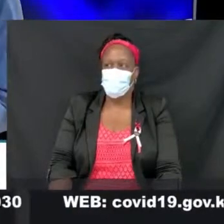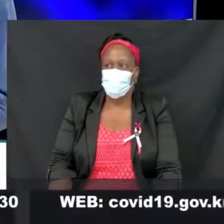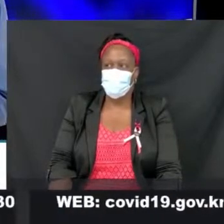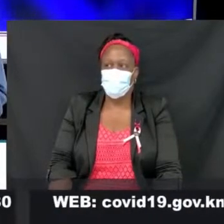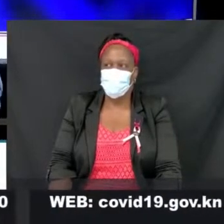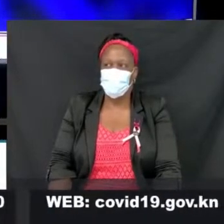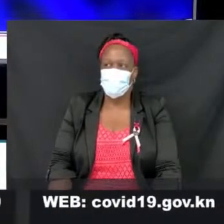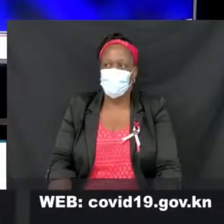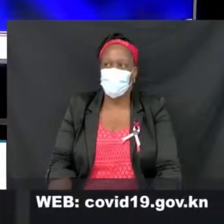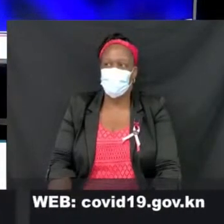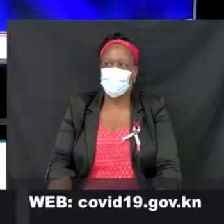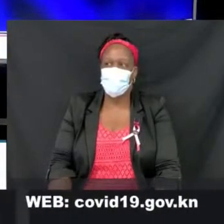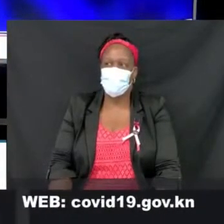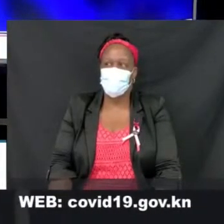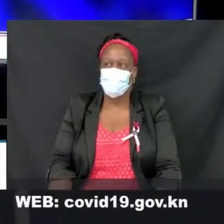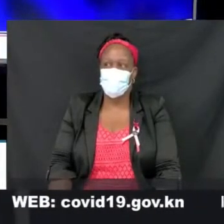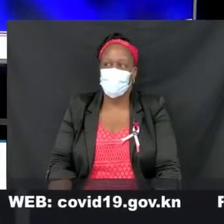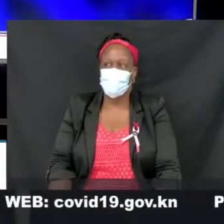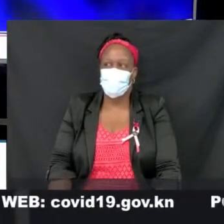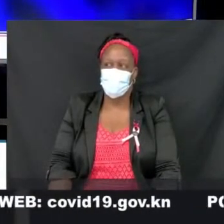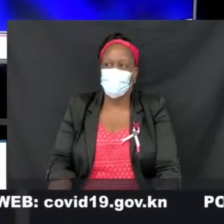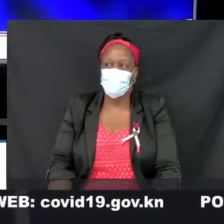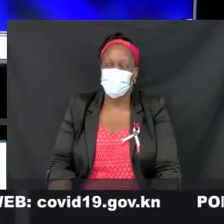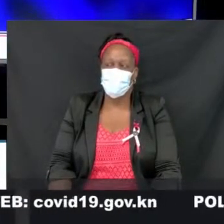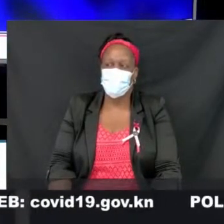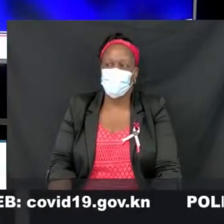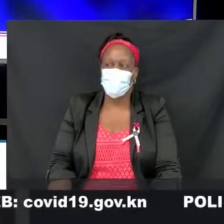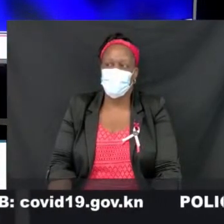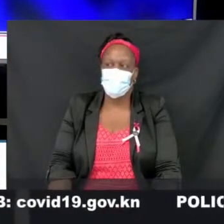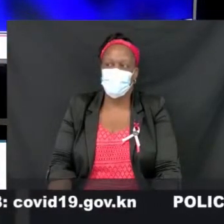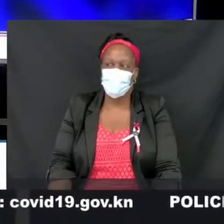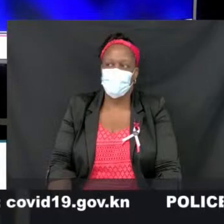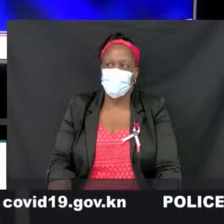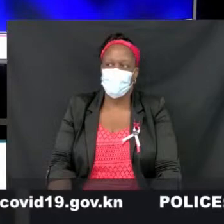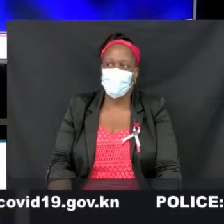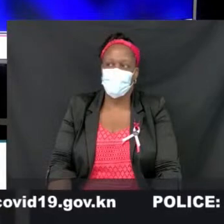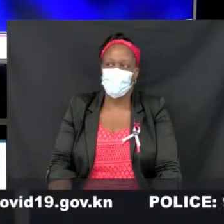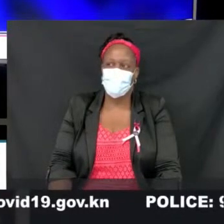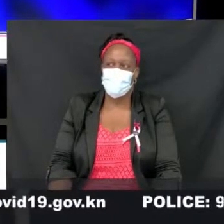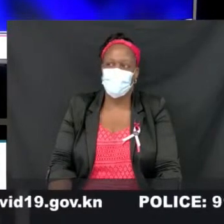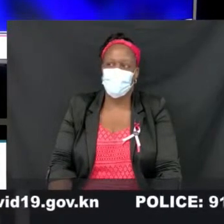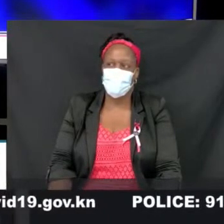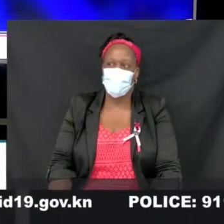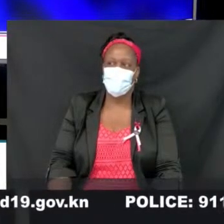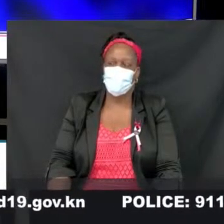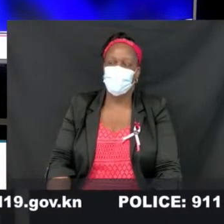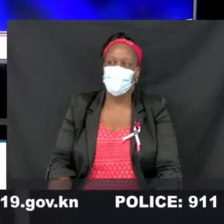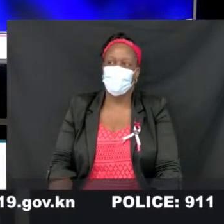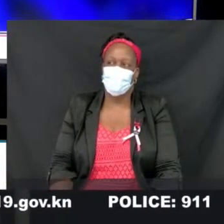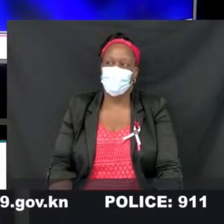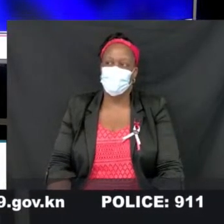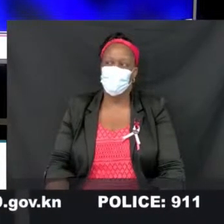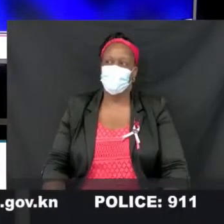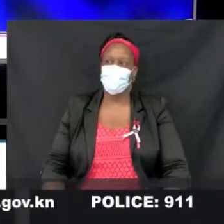Thank you, Acting CMO, for making your position very clear.